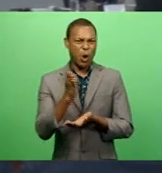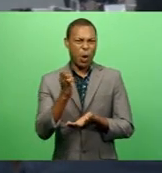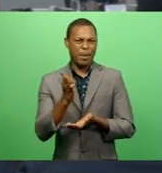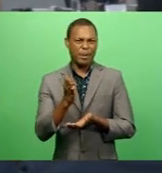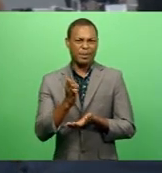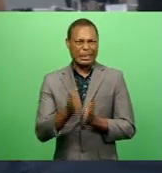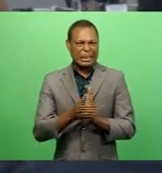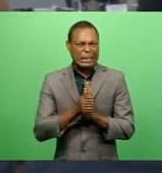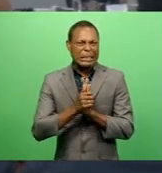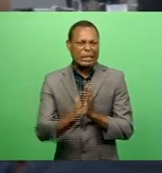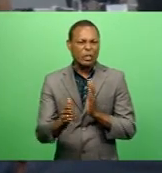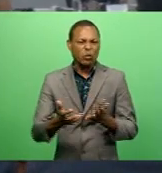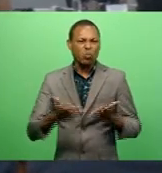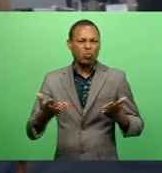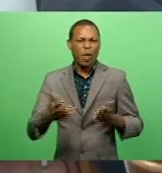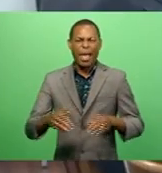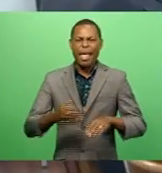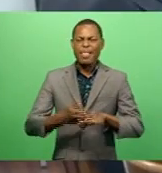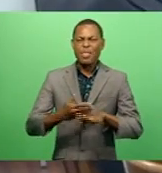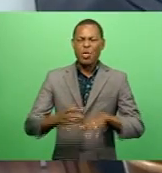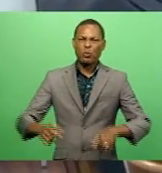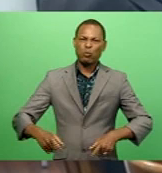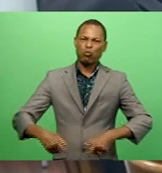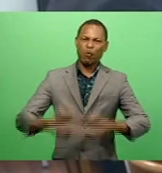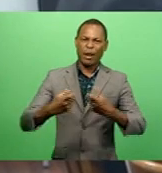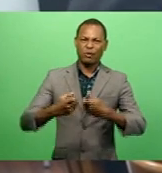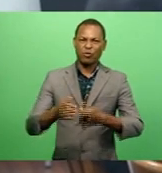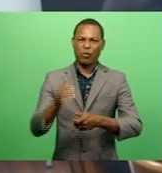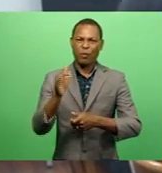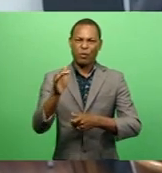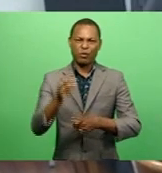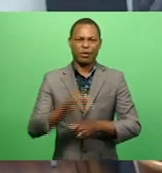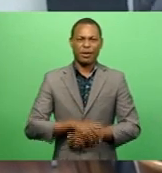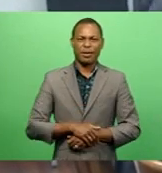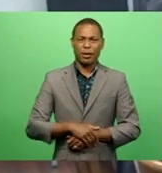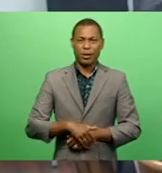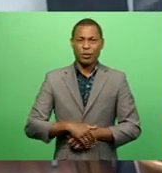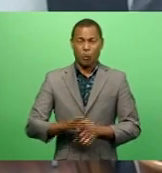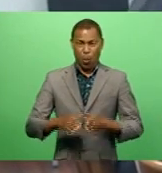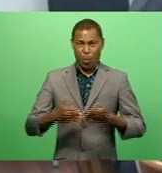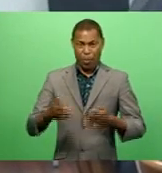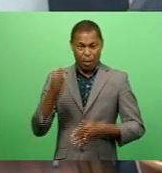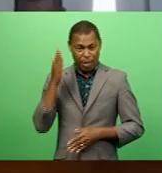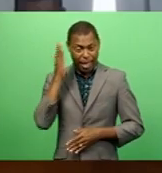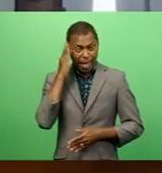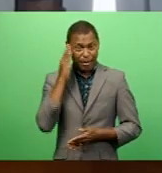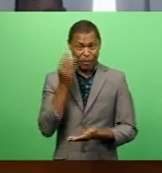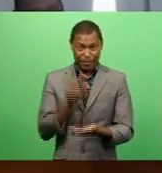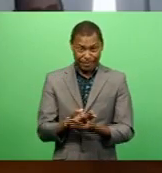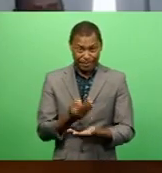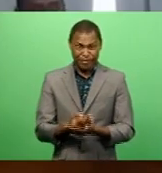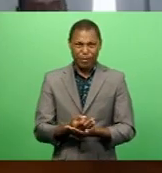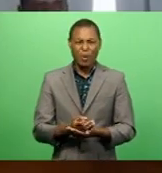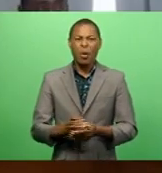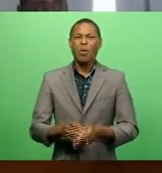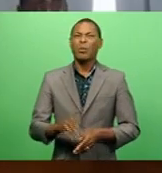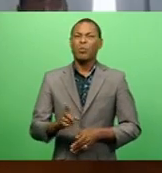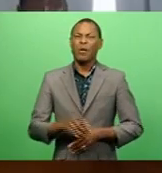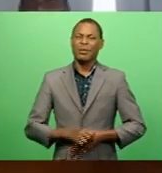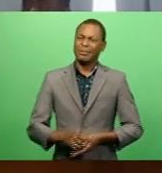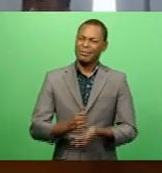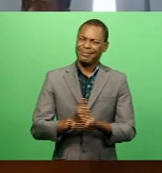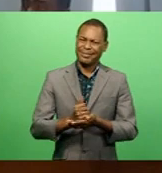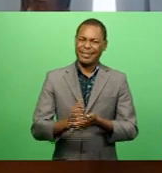on new challenges in the near future. Sri Gounder, the head of fiscal policy and former head of Treasury, will act as Permanent Secretary for